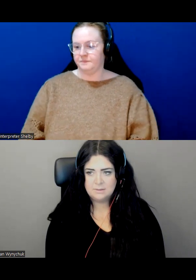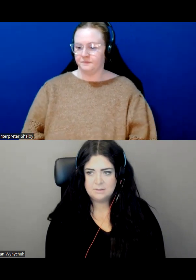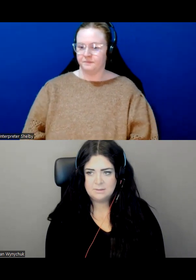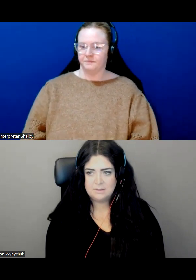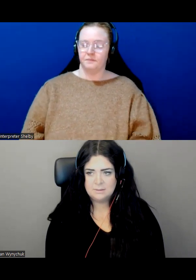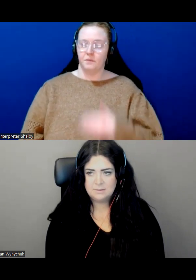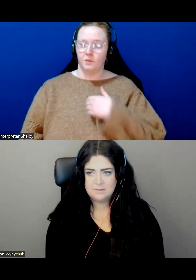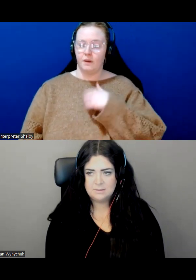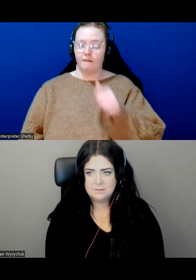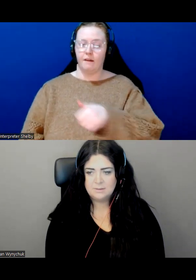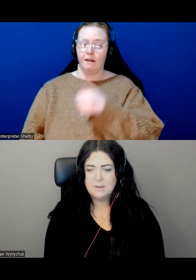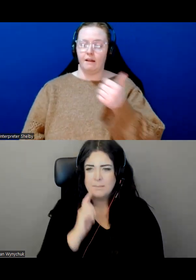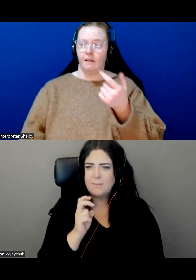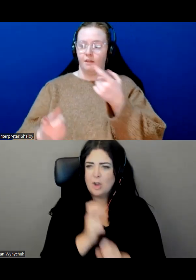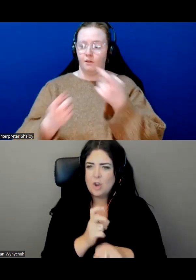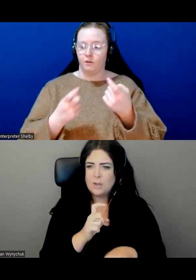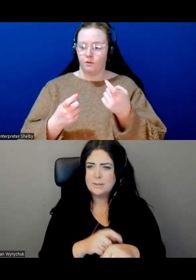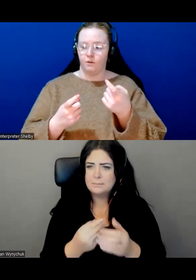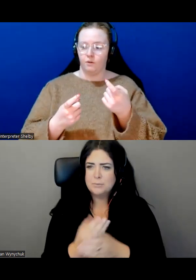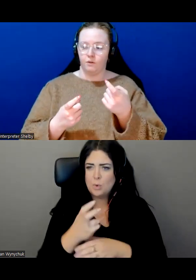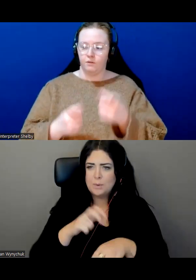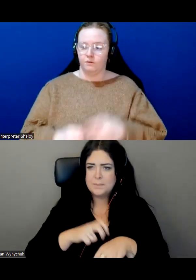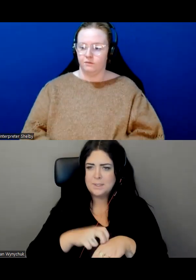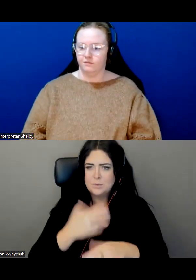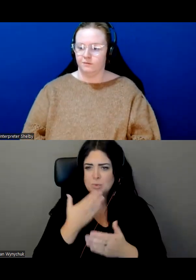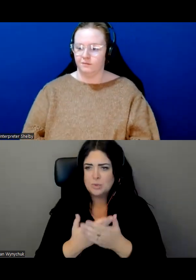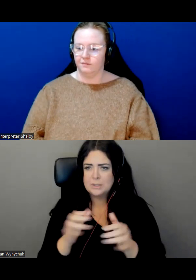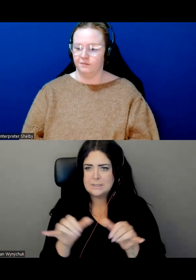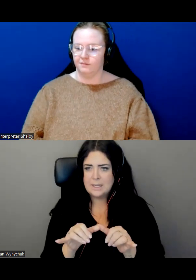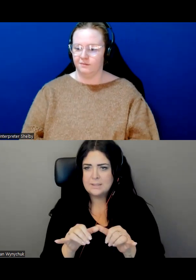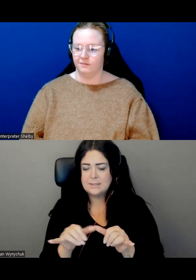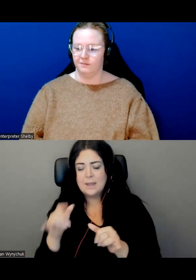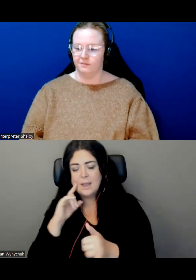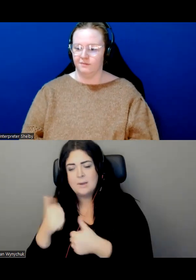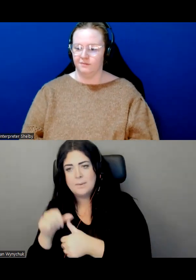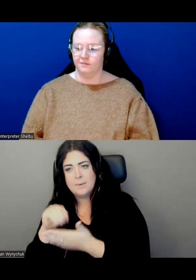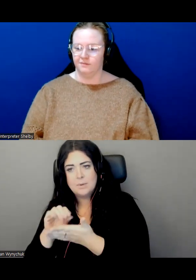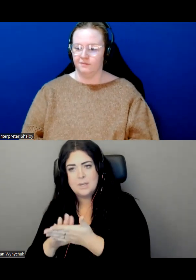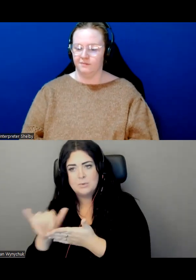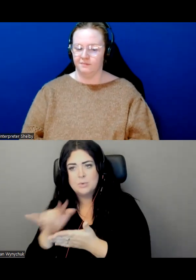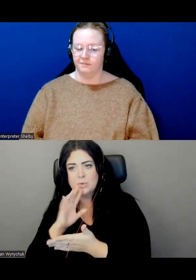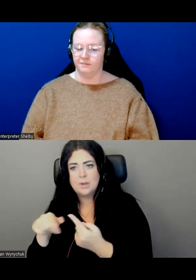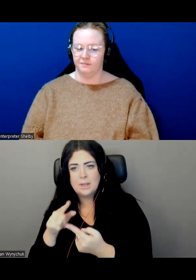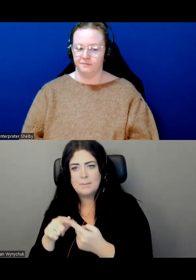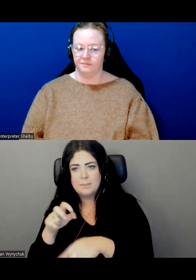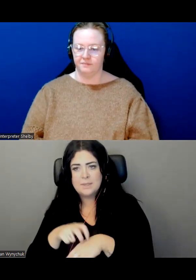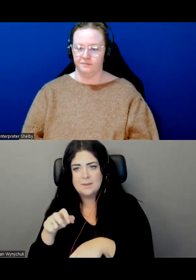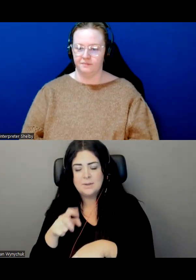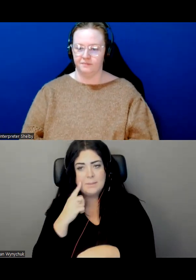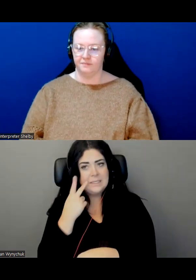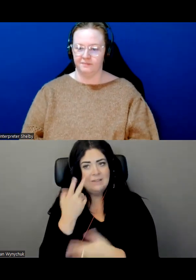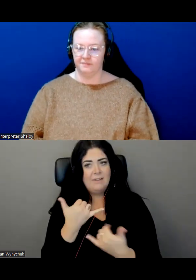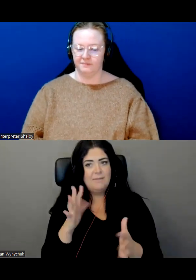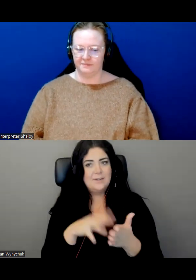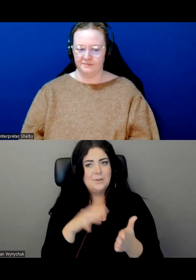time growing potatoes to a good size. Any advice? Now, I wrote this down when you were talking about potatoes. So I'm actually going to see if I learned anything,